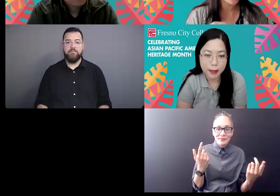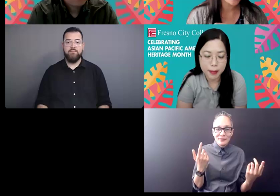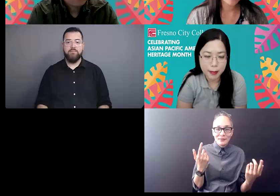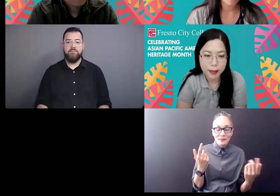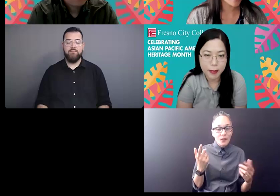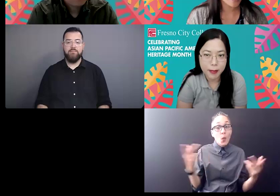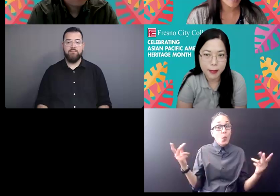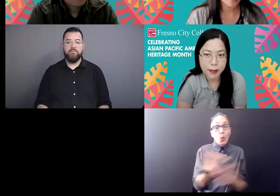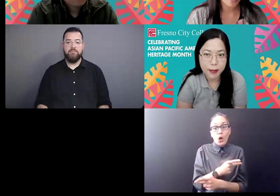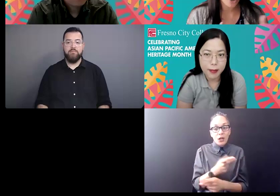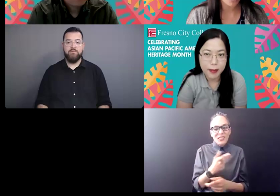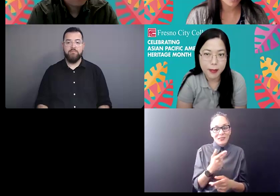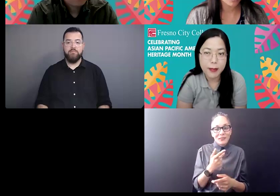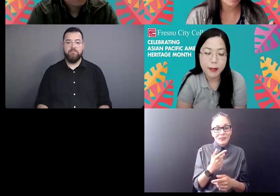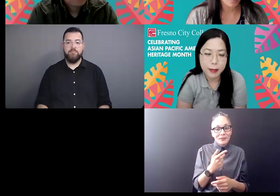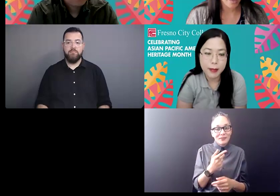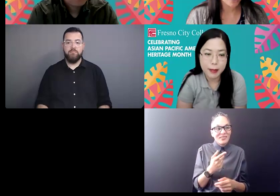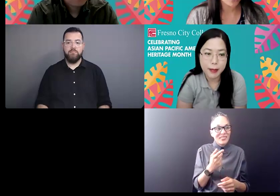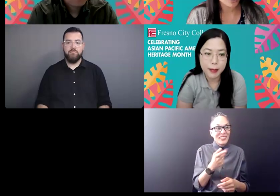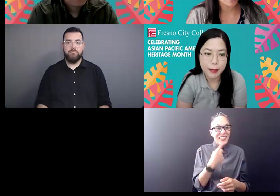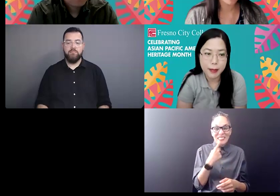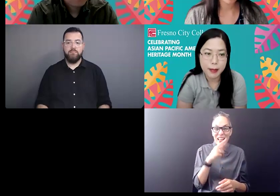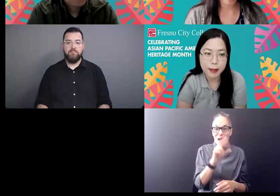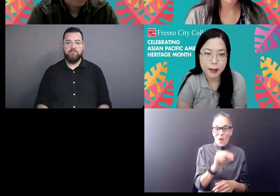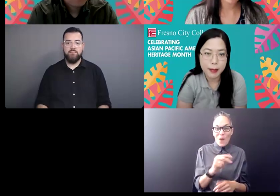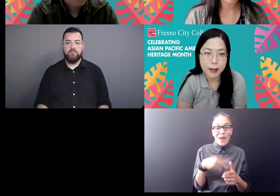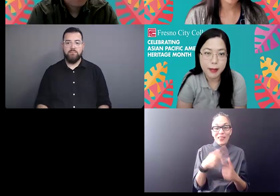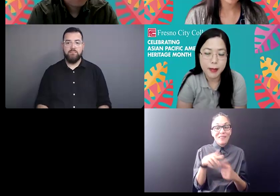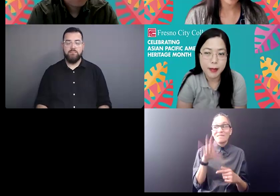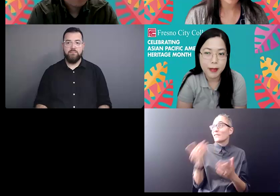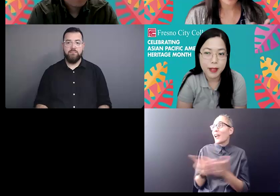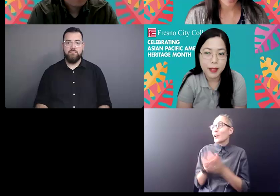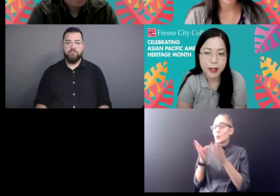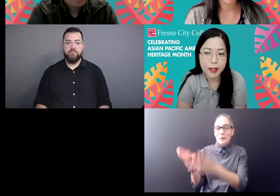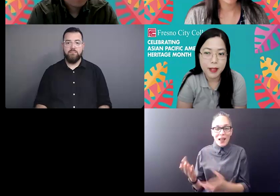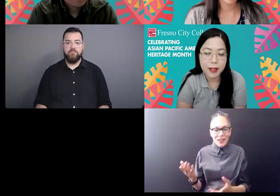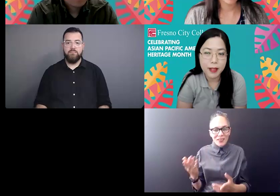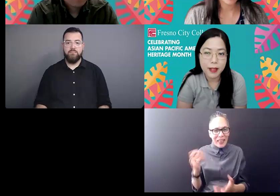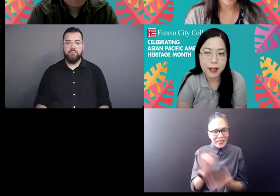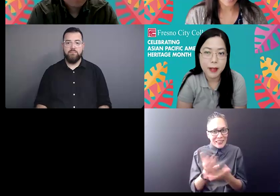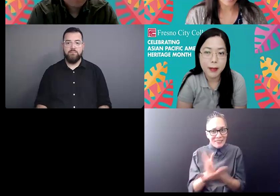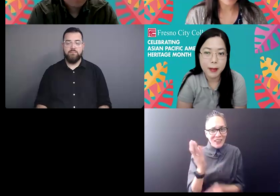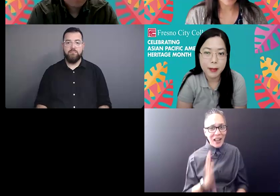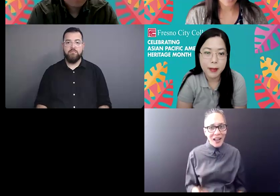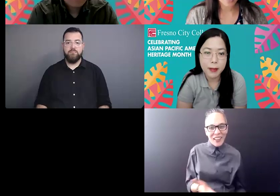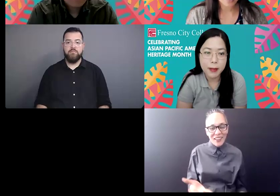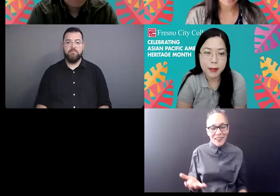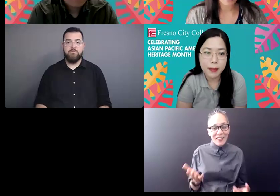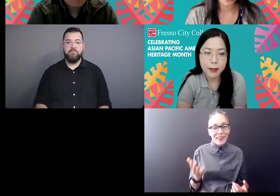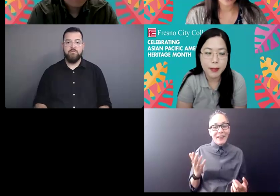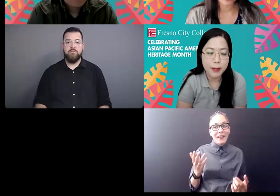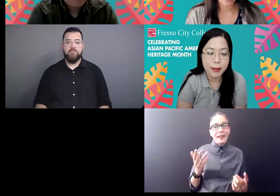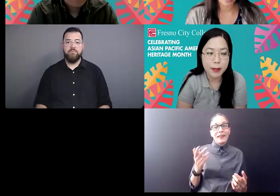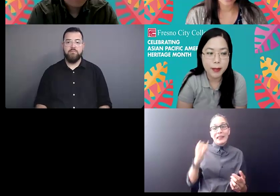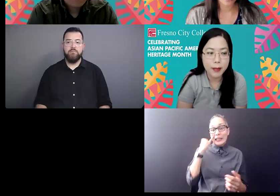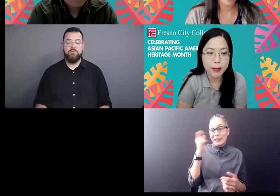The worst thing somebody could say is say no. And then you just find another path and it's okay. Seek guidance. If